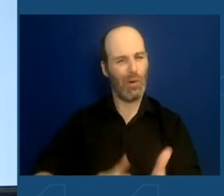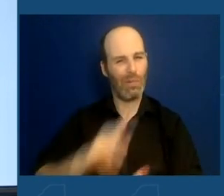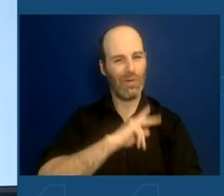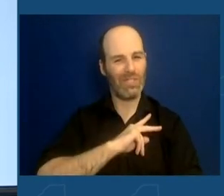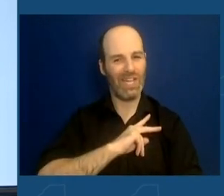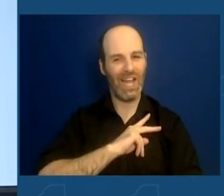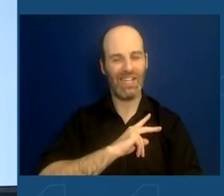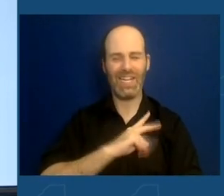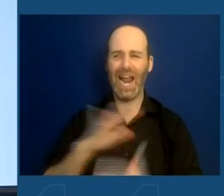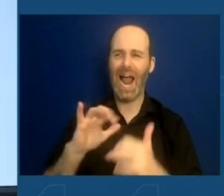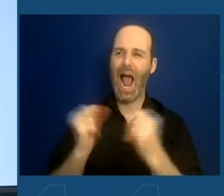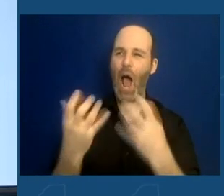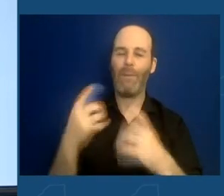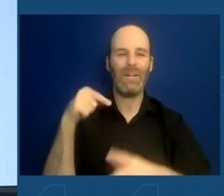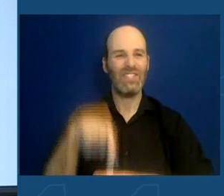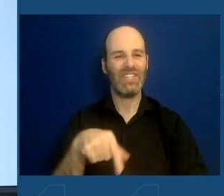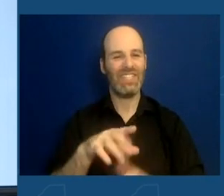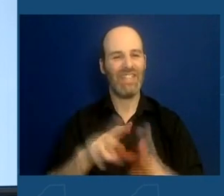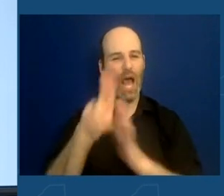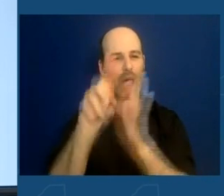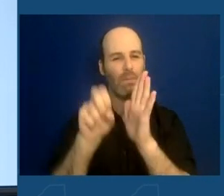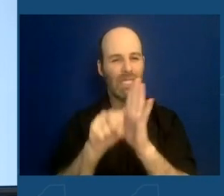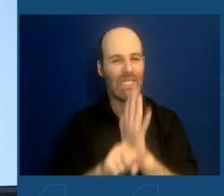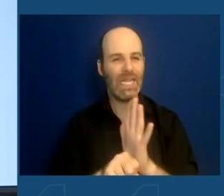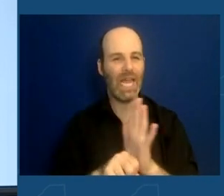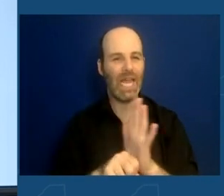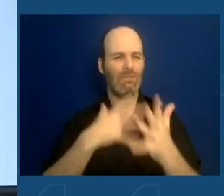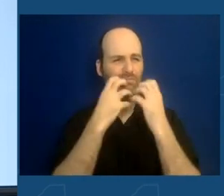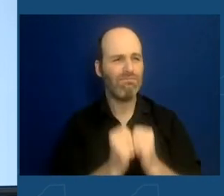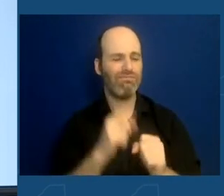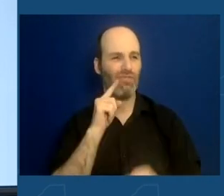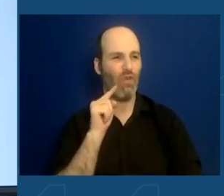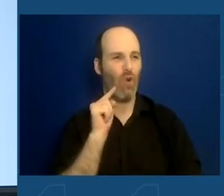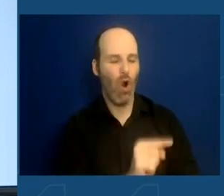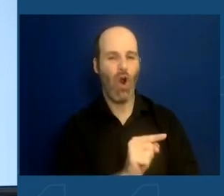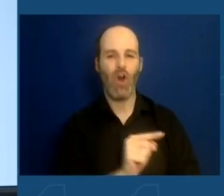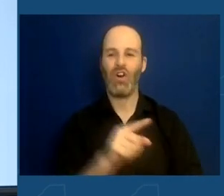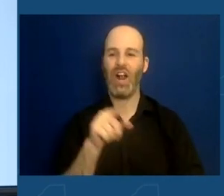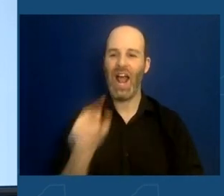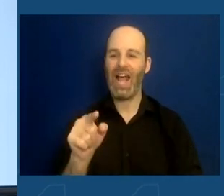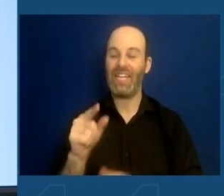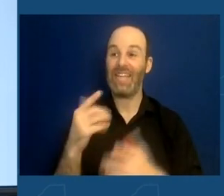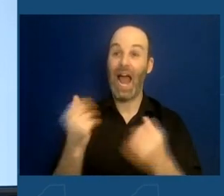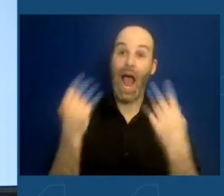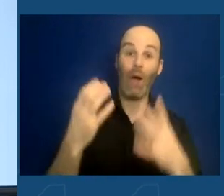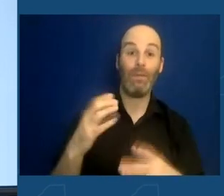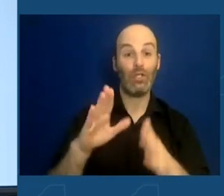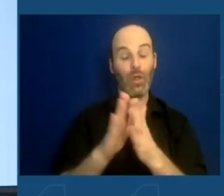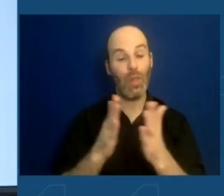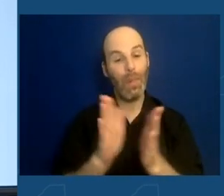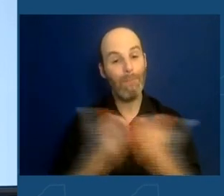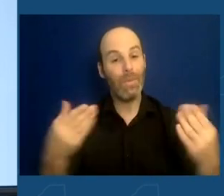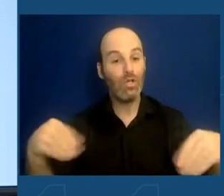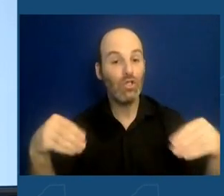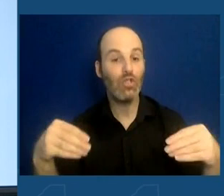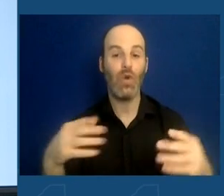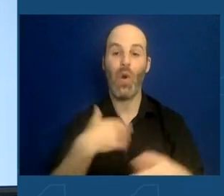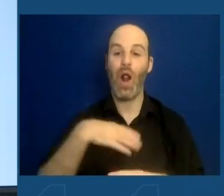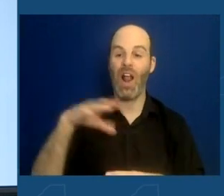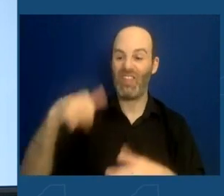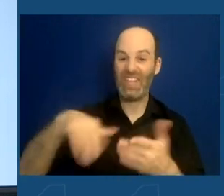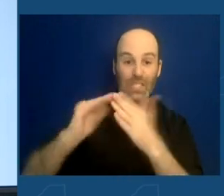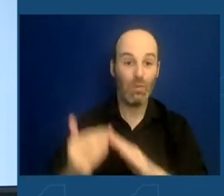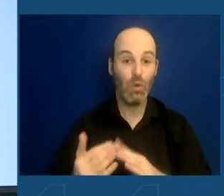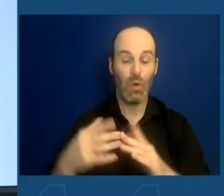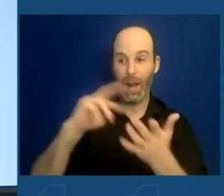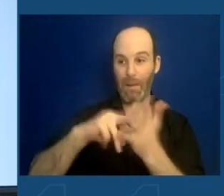other local leaders mean to her, and how much really Oswego and, of course, the bookstore means to her. So in addition to that, it